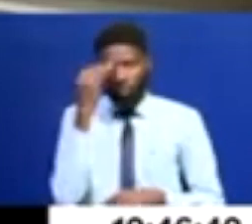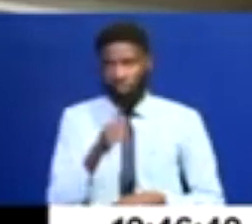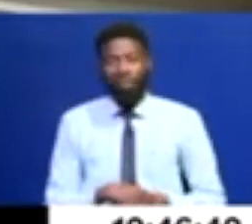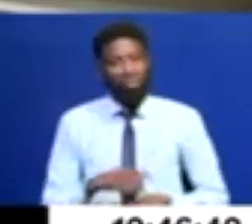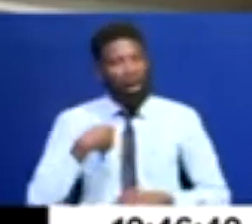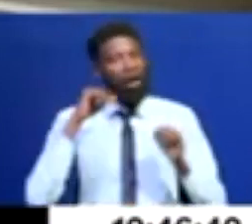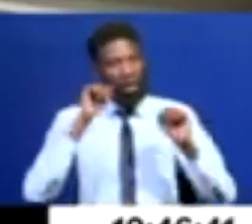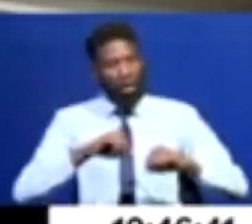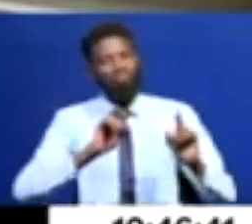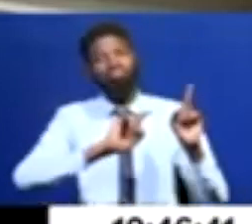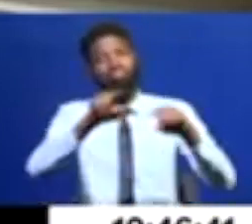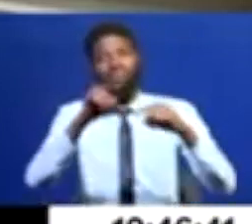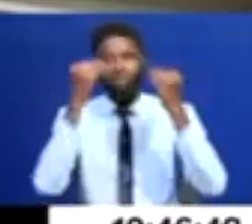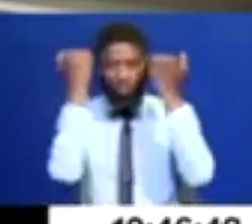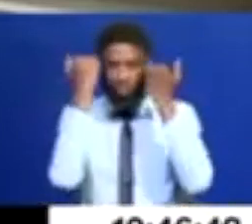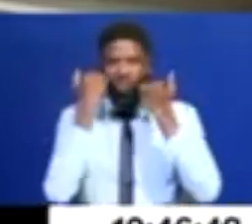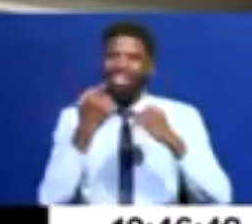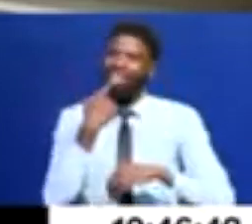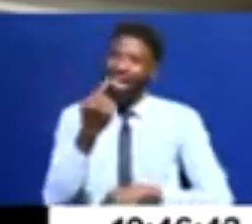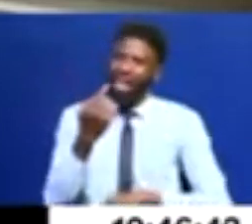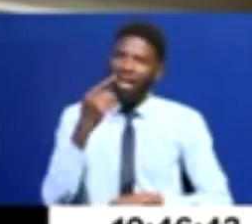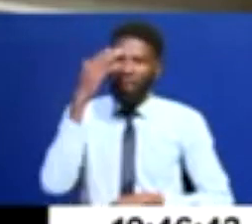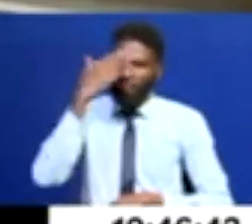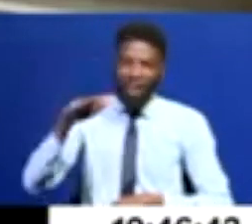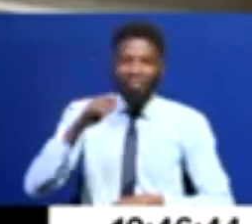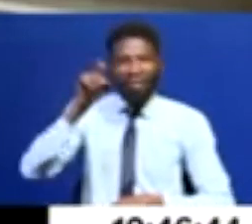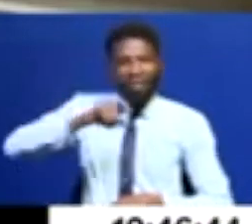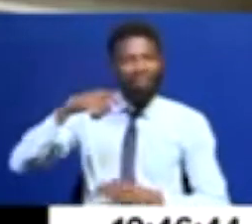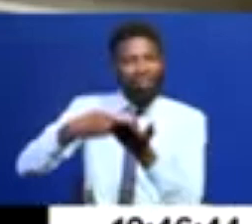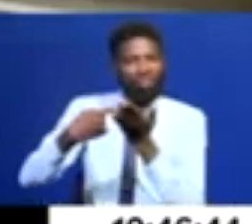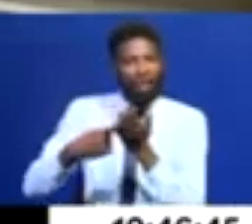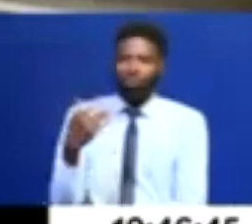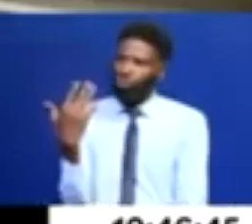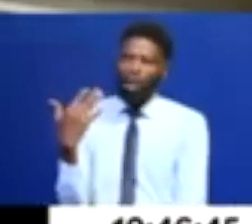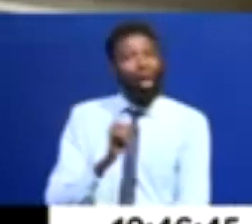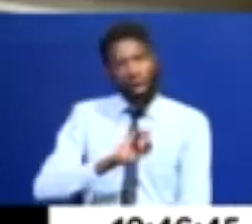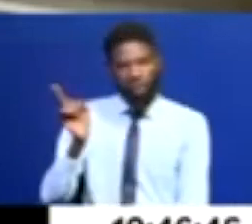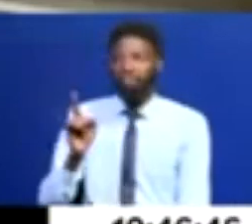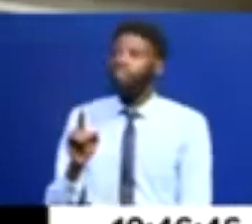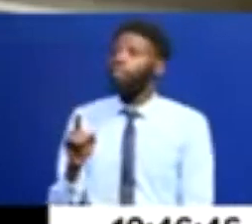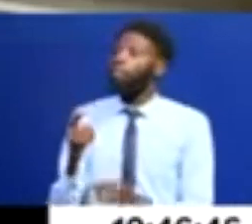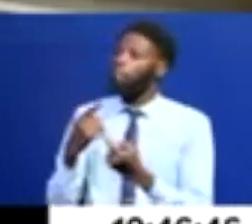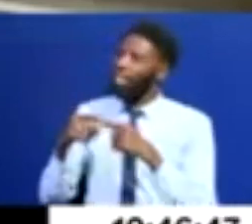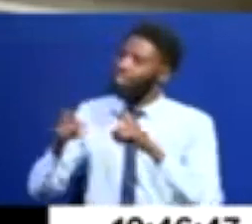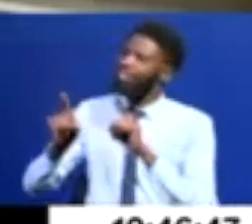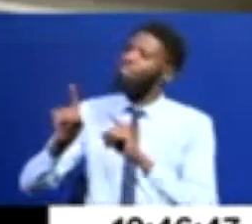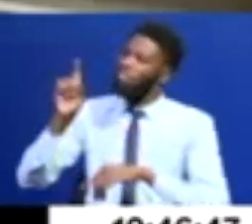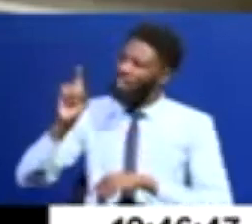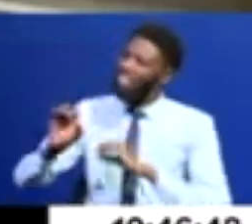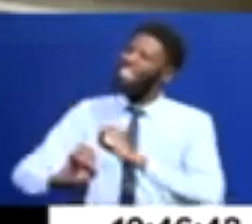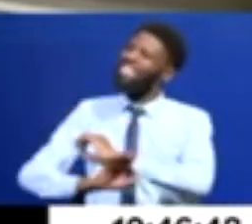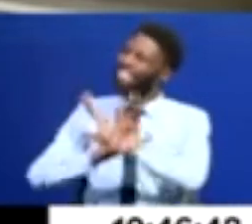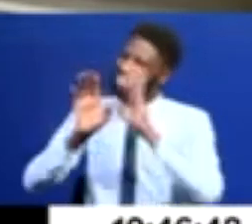go to court and say that Parliament should not debate this document. But you need to have very clear grounds on